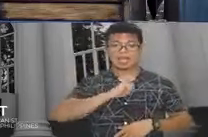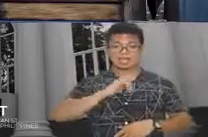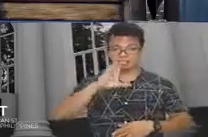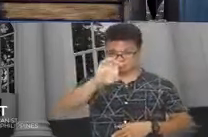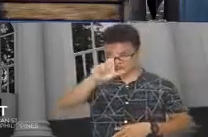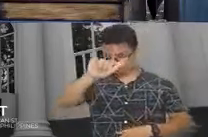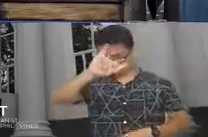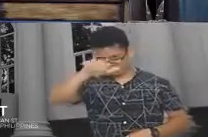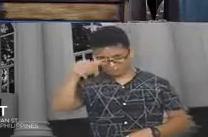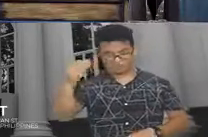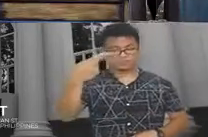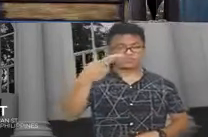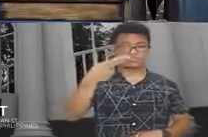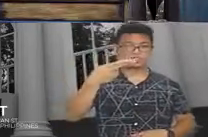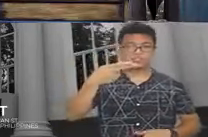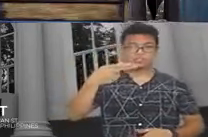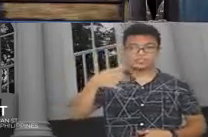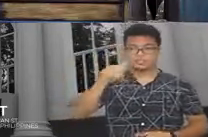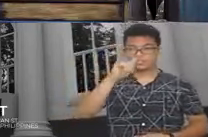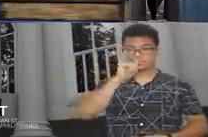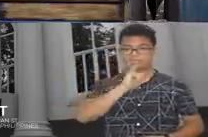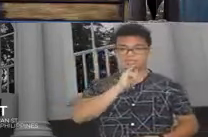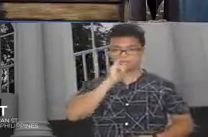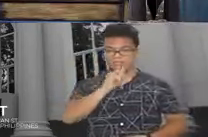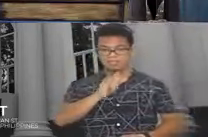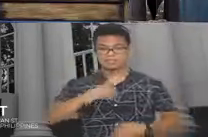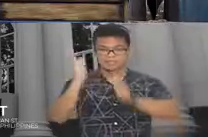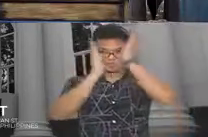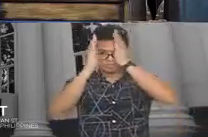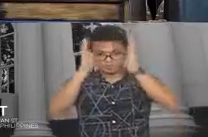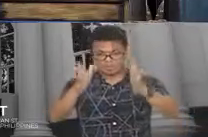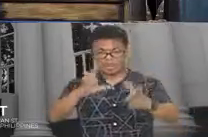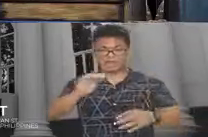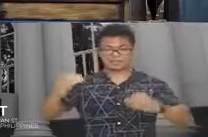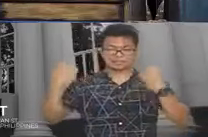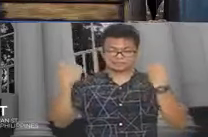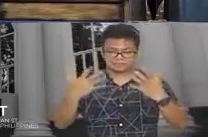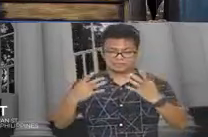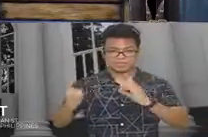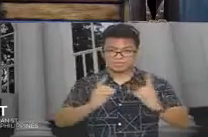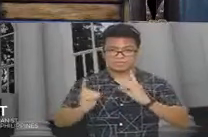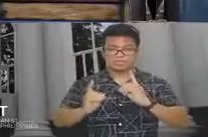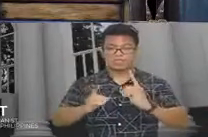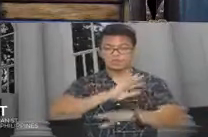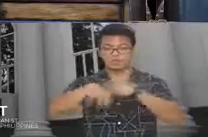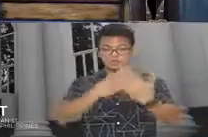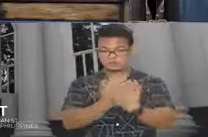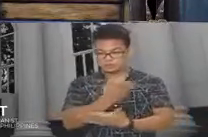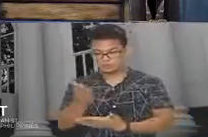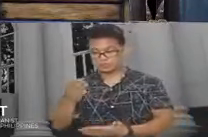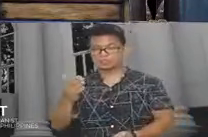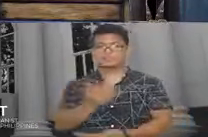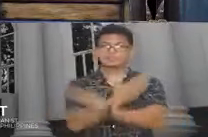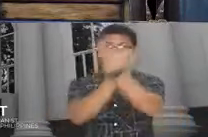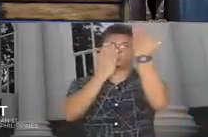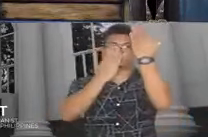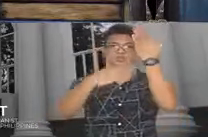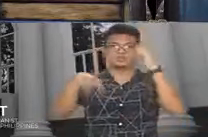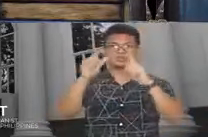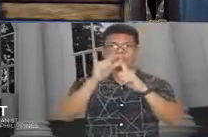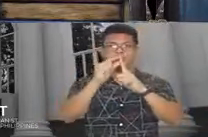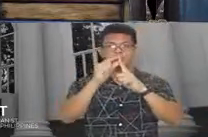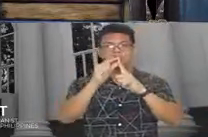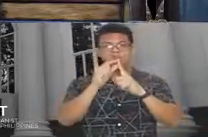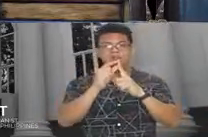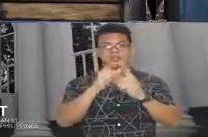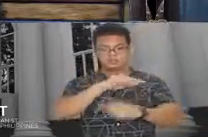servant. Morning prayer. And that I have done all these things at thy word.